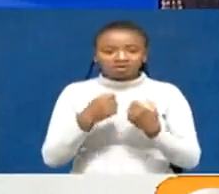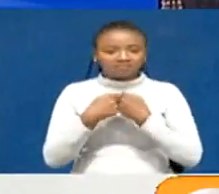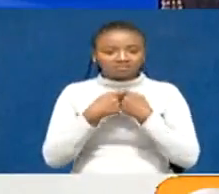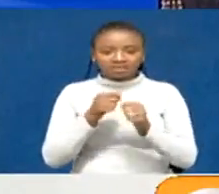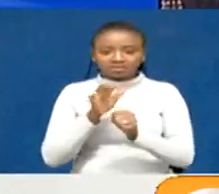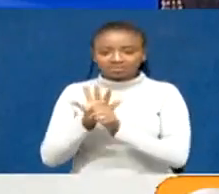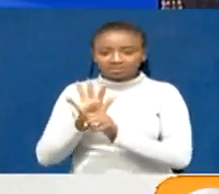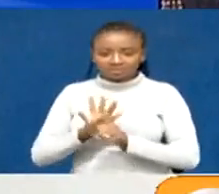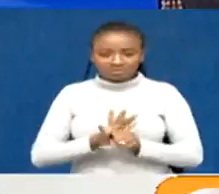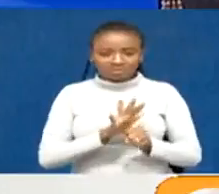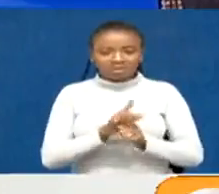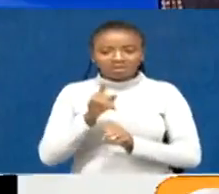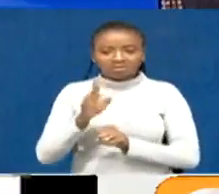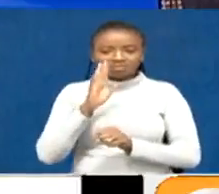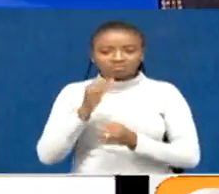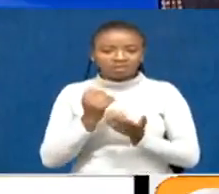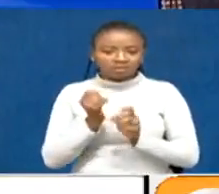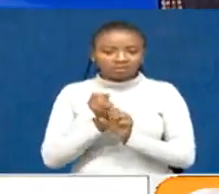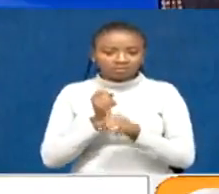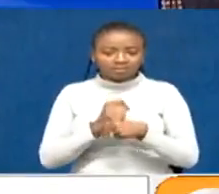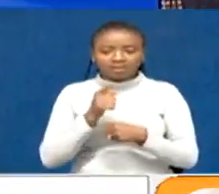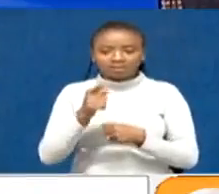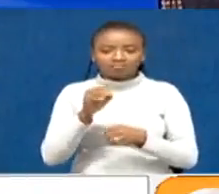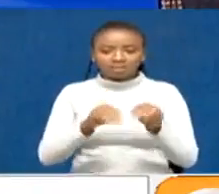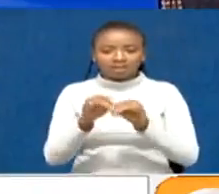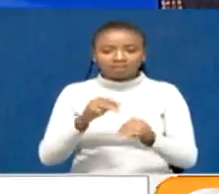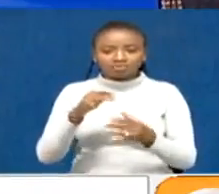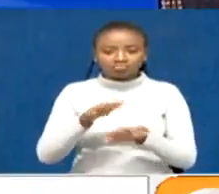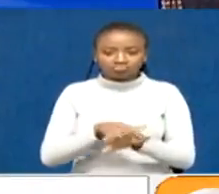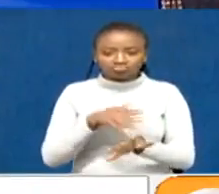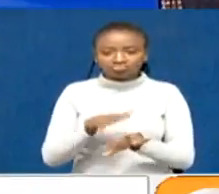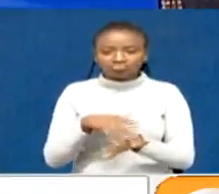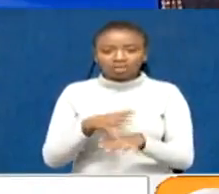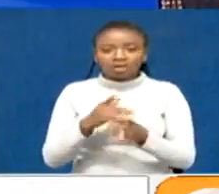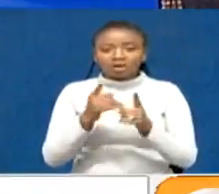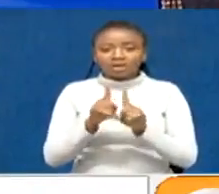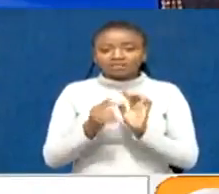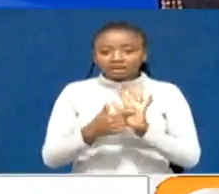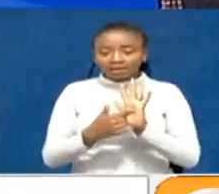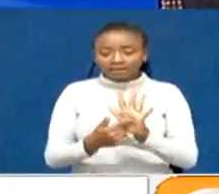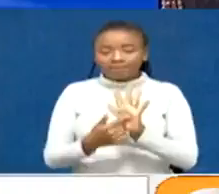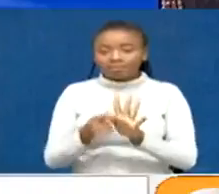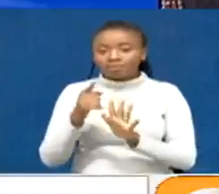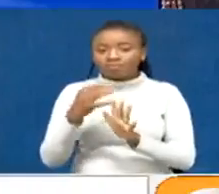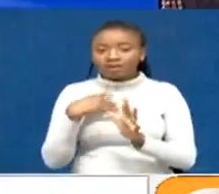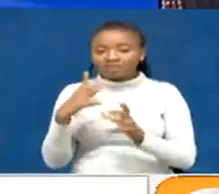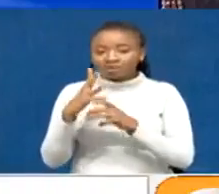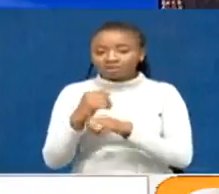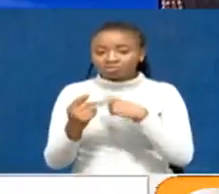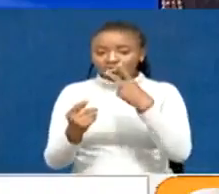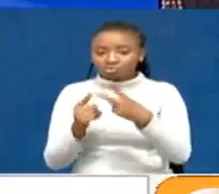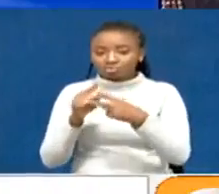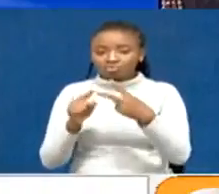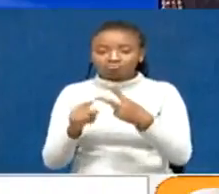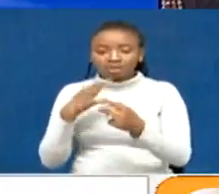roadblocks that threaten to derail the polls. The latest one being a lawsuit filed by two civil society organizations suing the